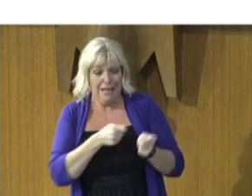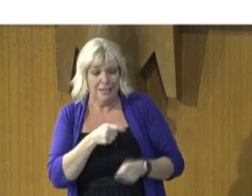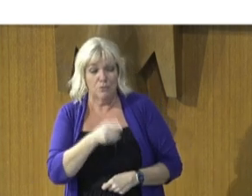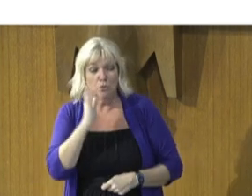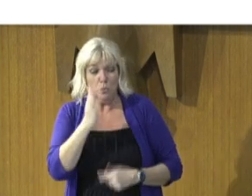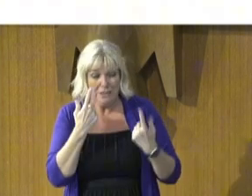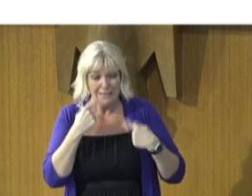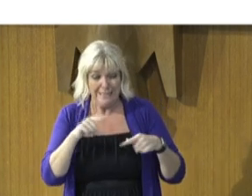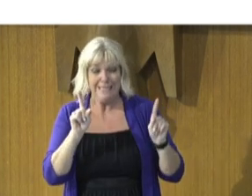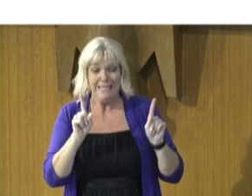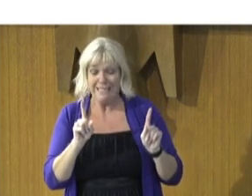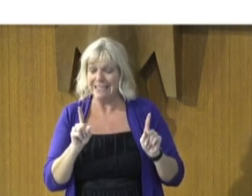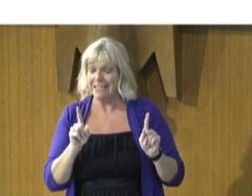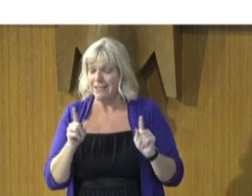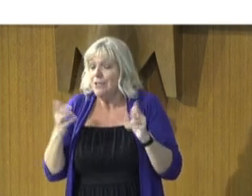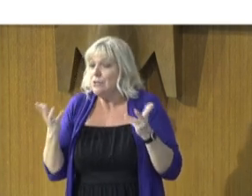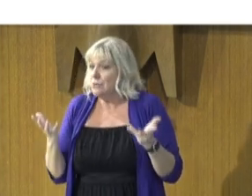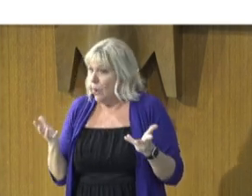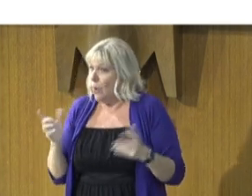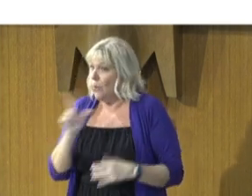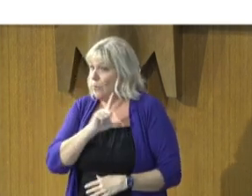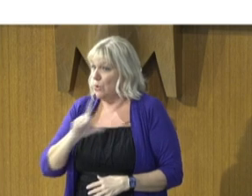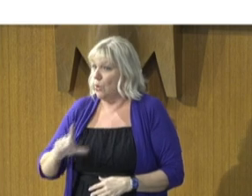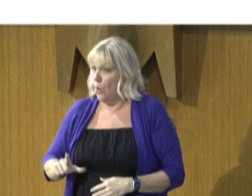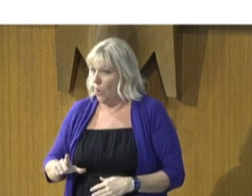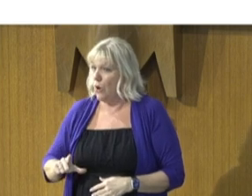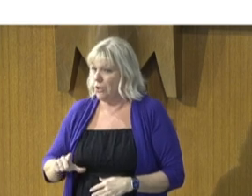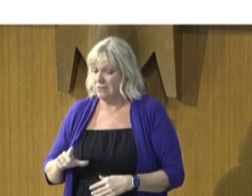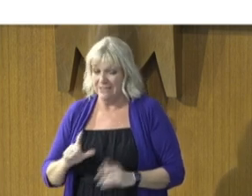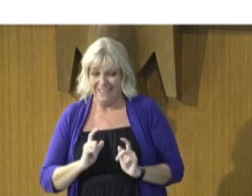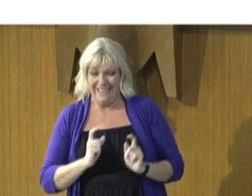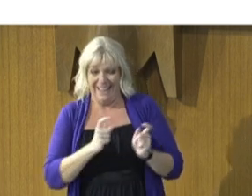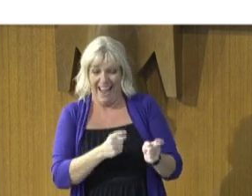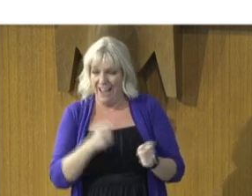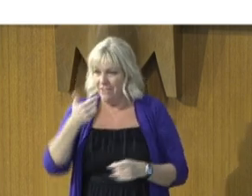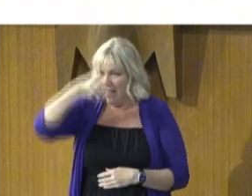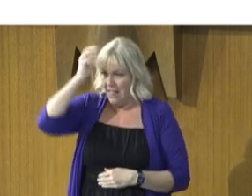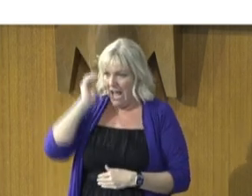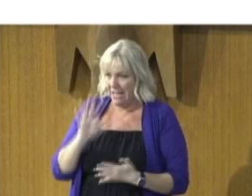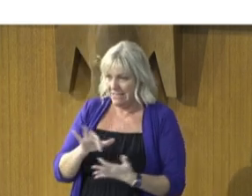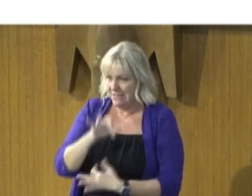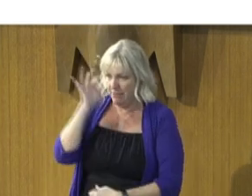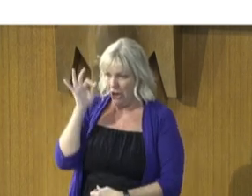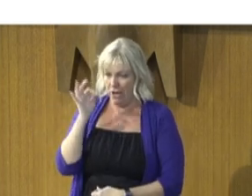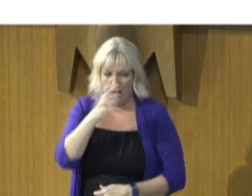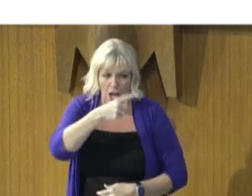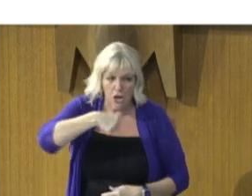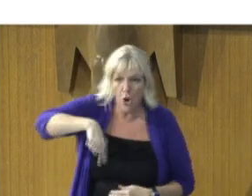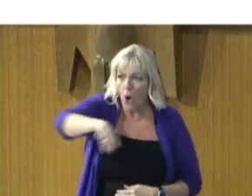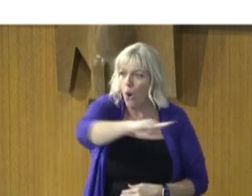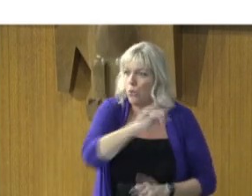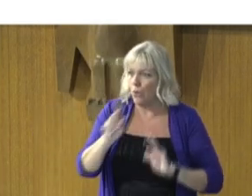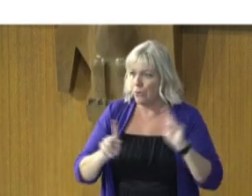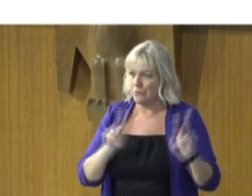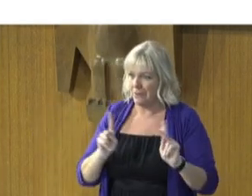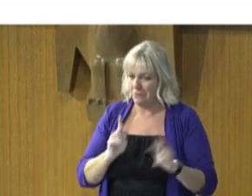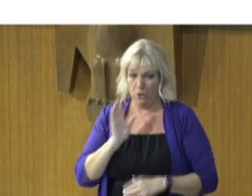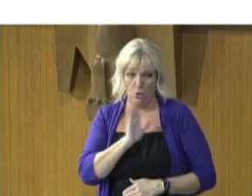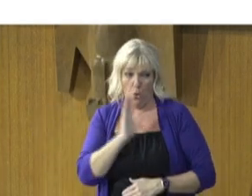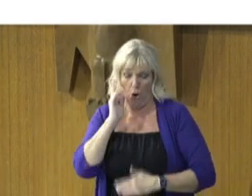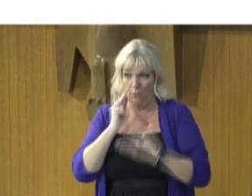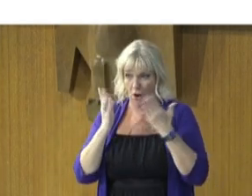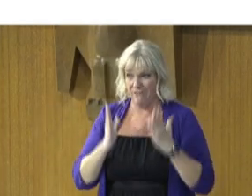and do it.' So you see, the Lord has put a lying spirit in the mouth of all these your prophets. The Lord has